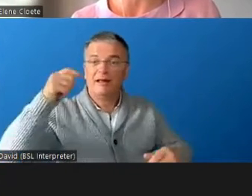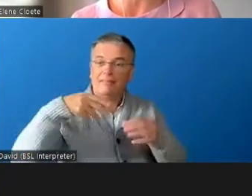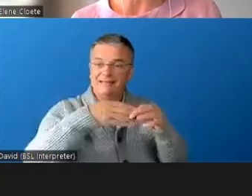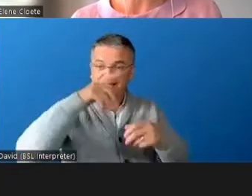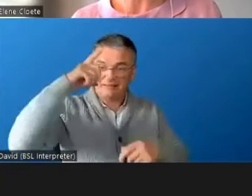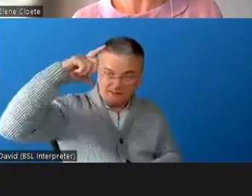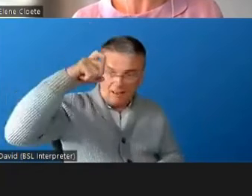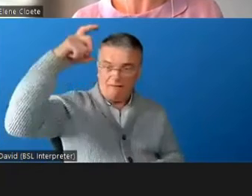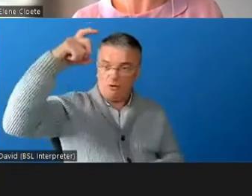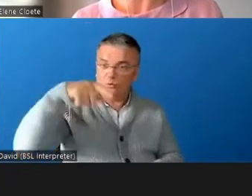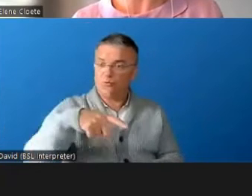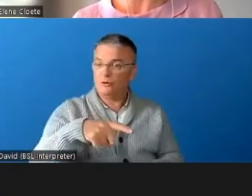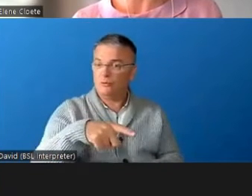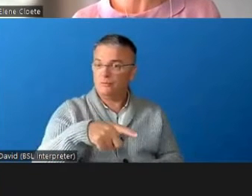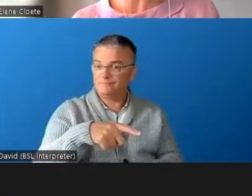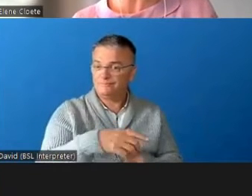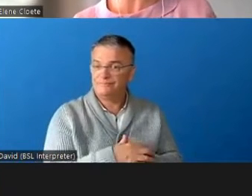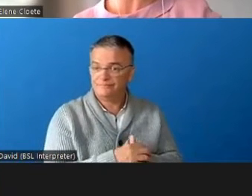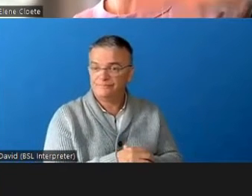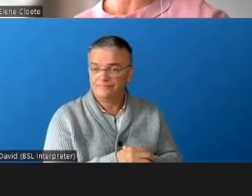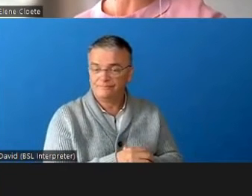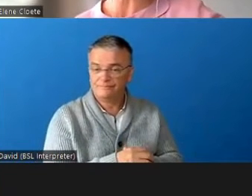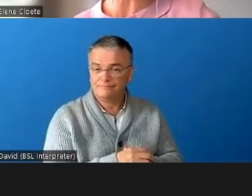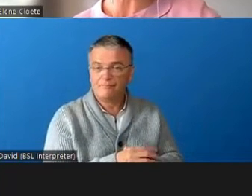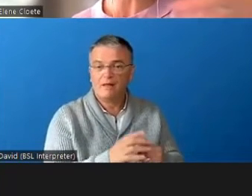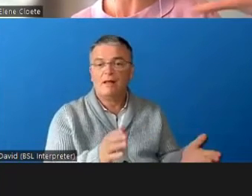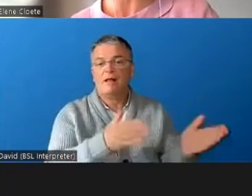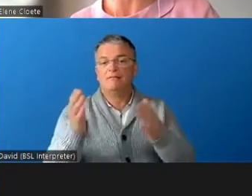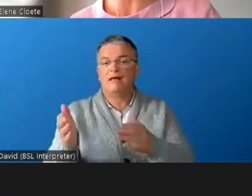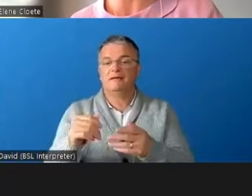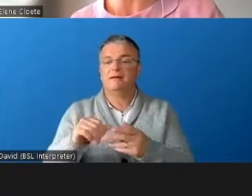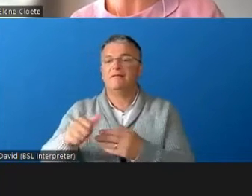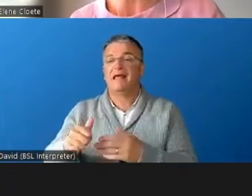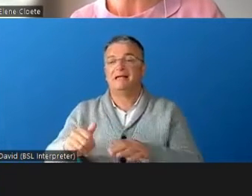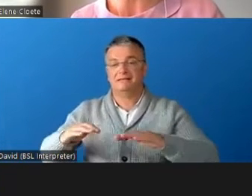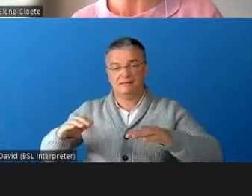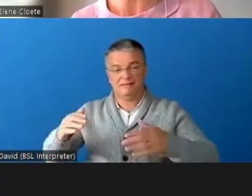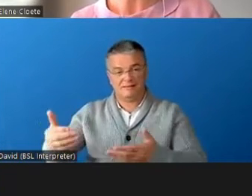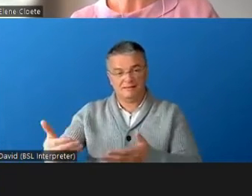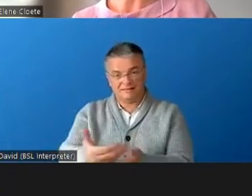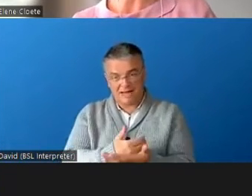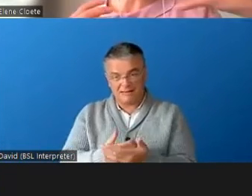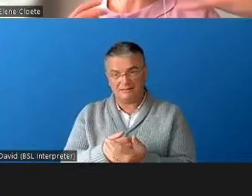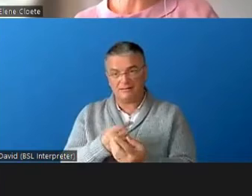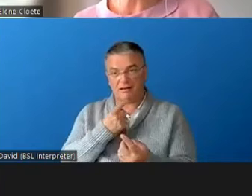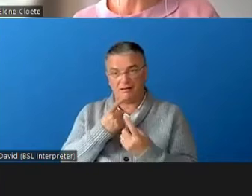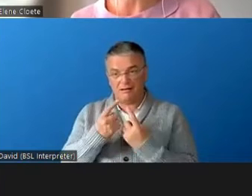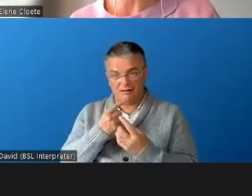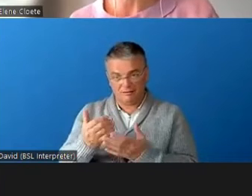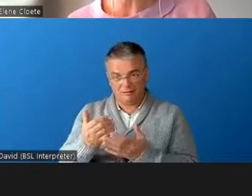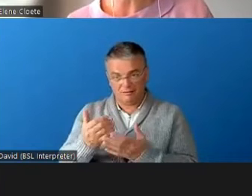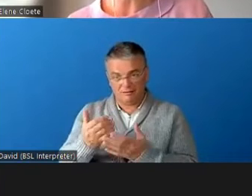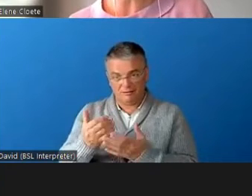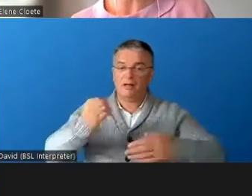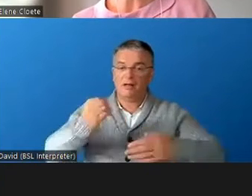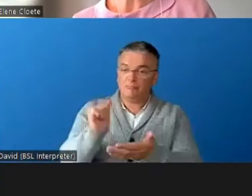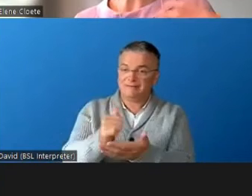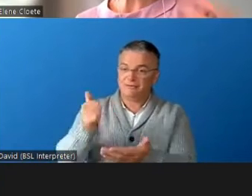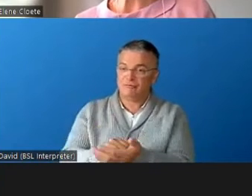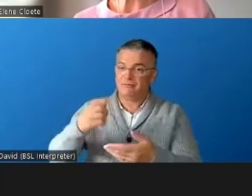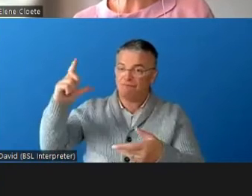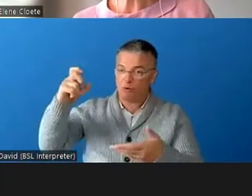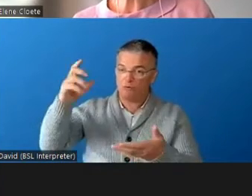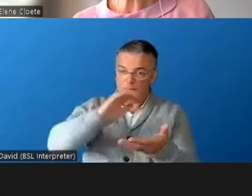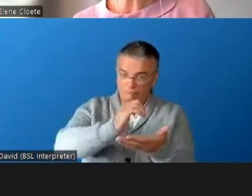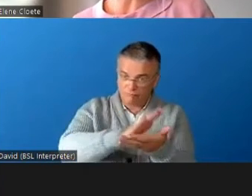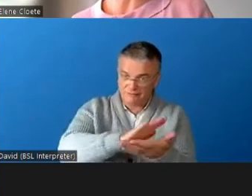actual photo. All right, then they moved into the next stage of the data collection process. They printed out their photos.